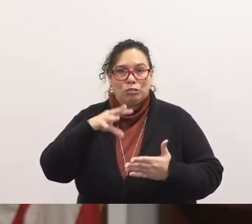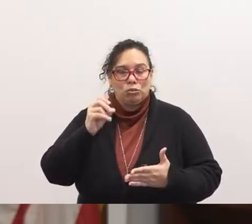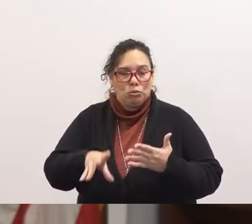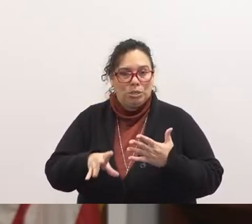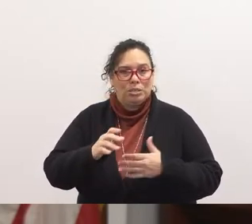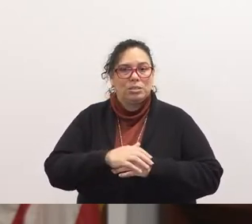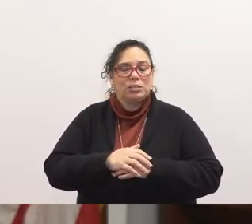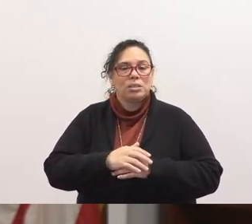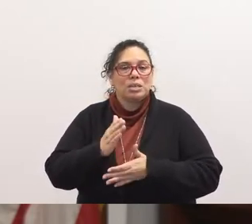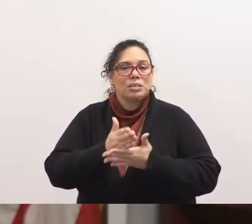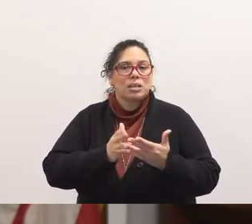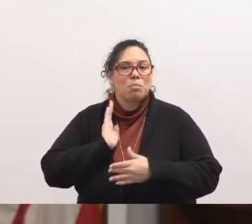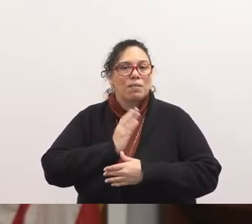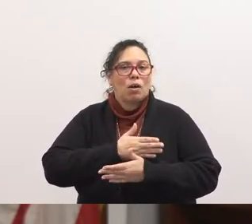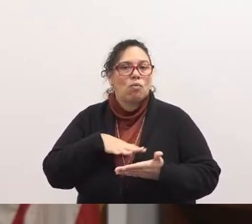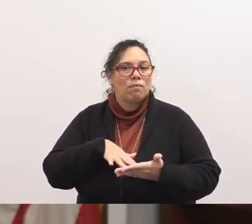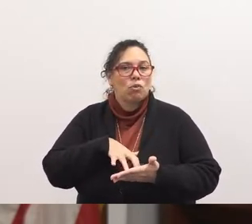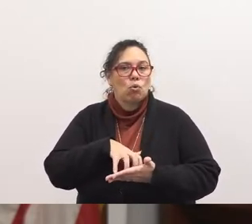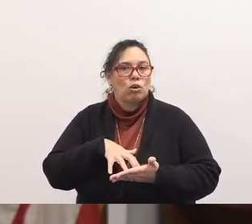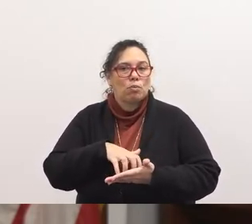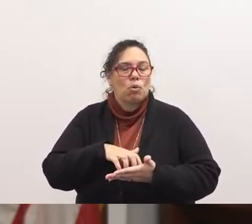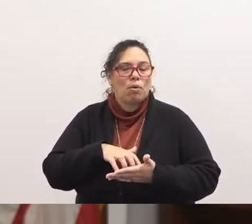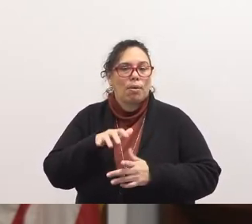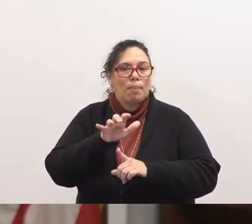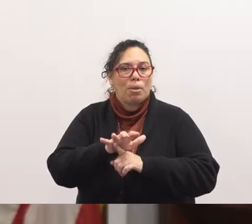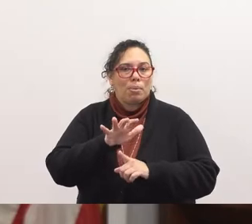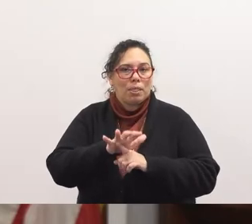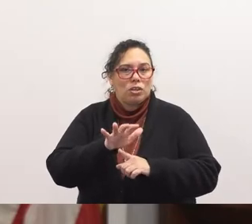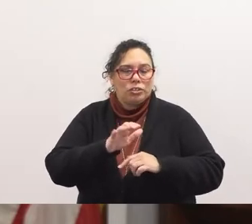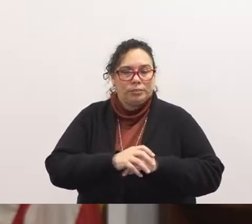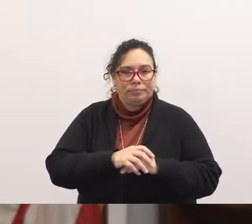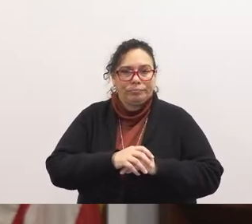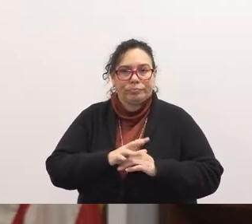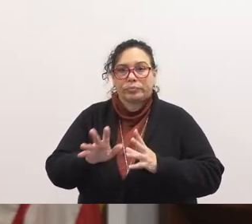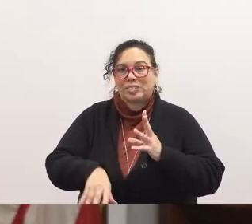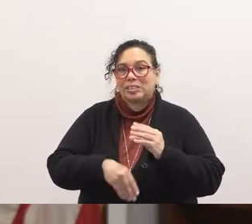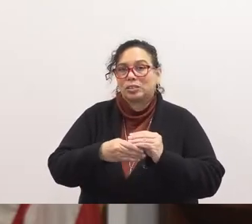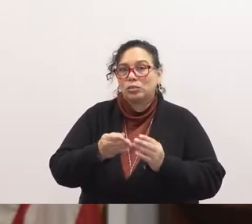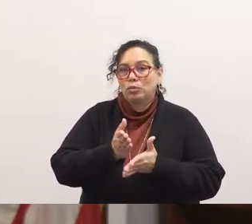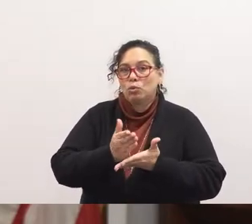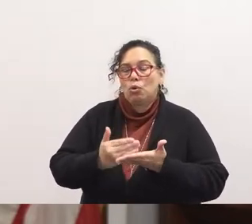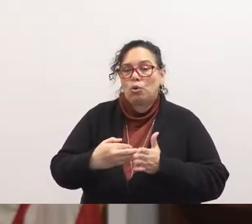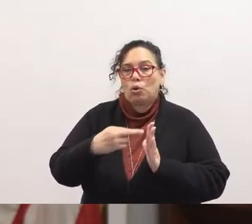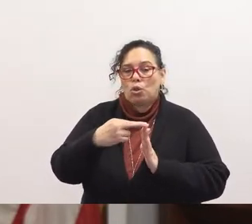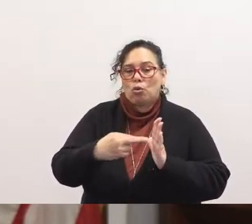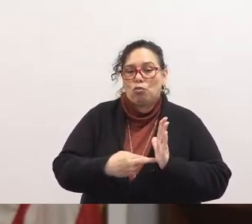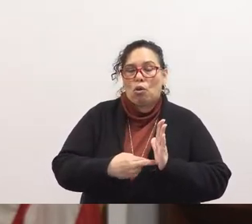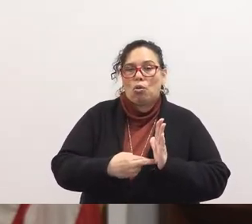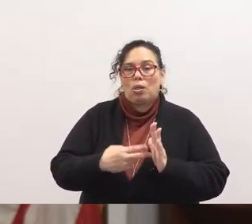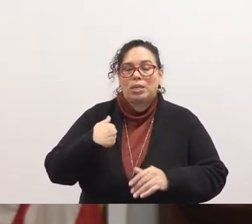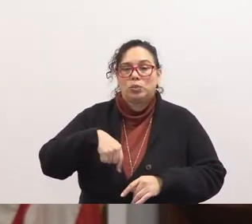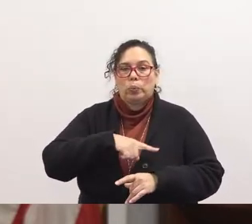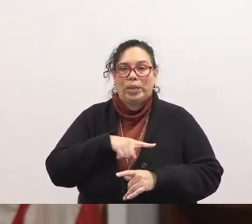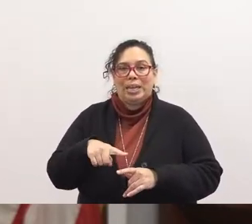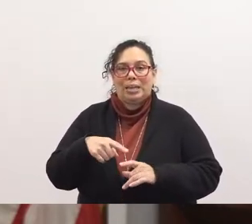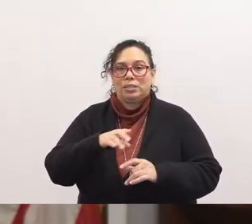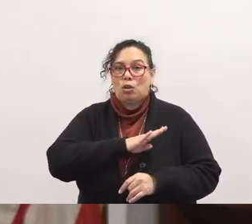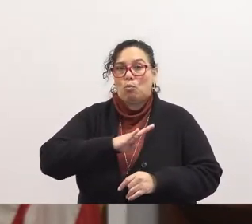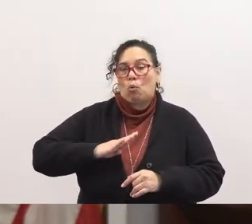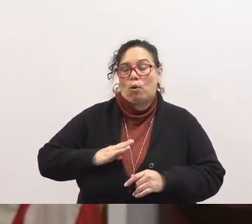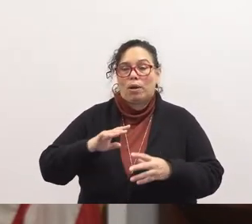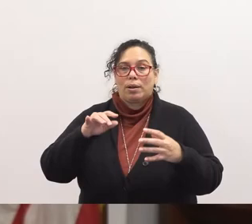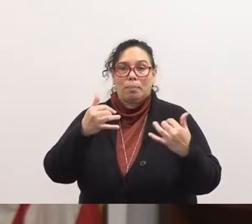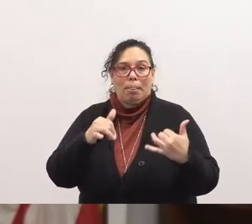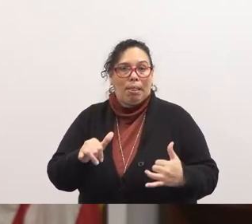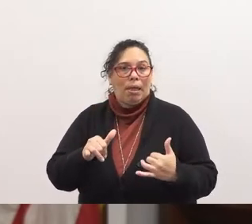some of our vulnerable populations. I think an additional part of that is the role that we as a board play in